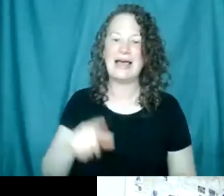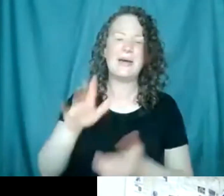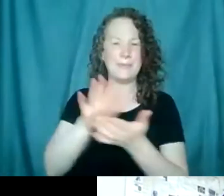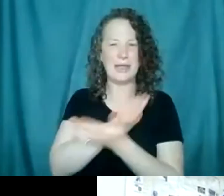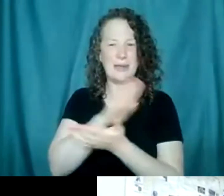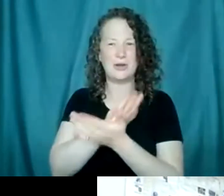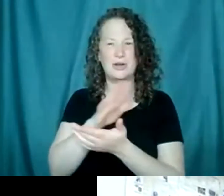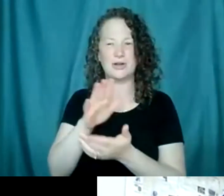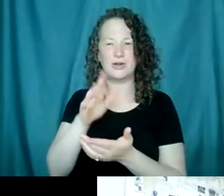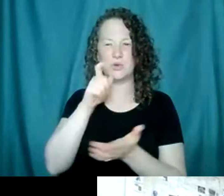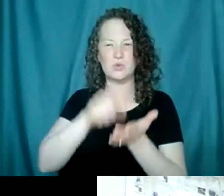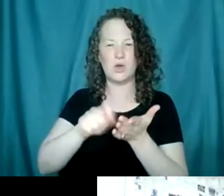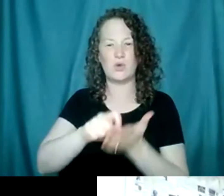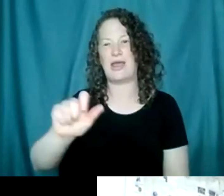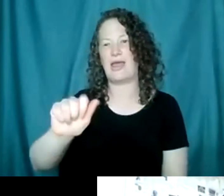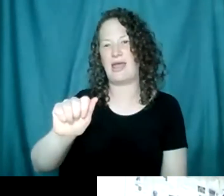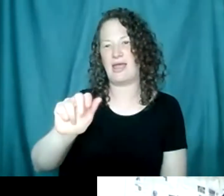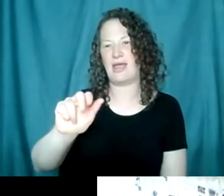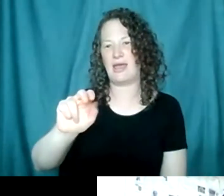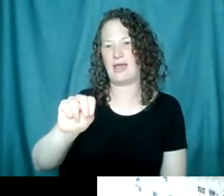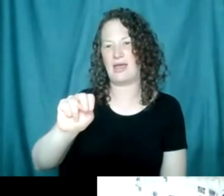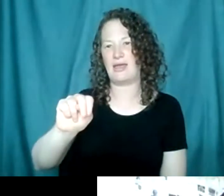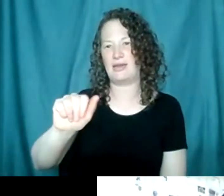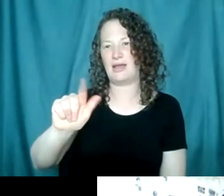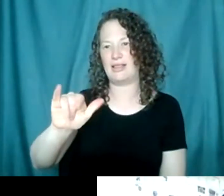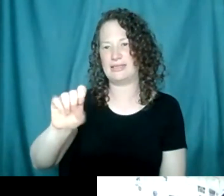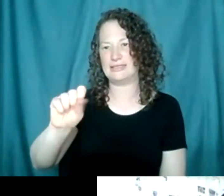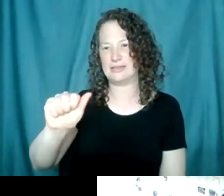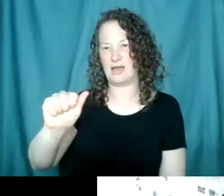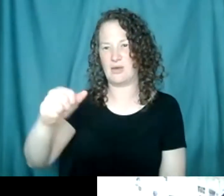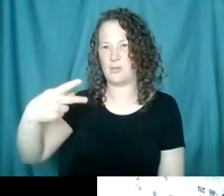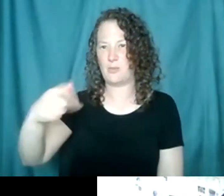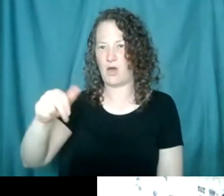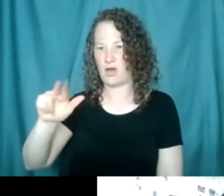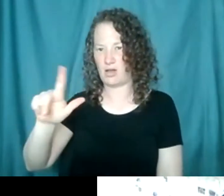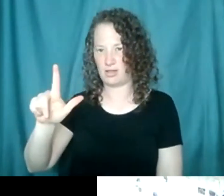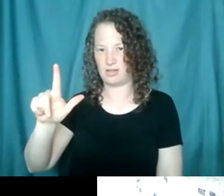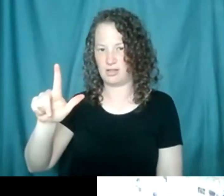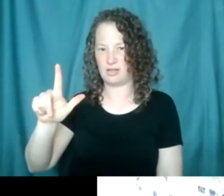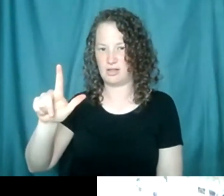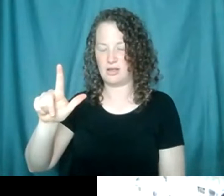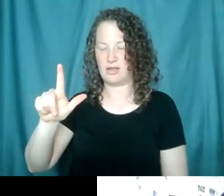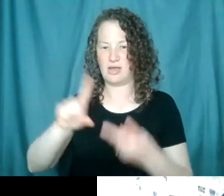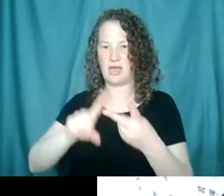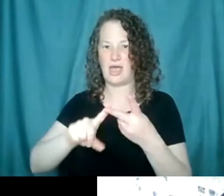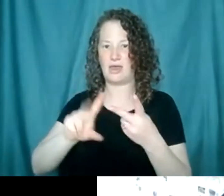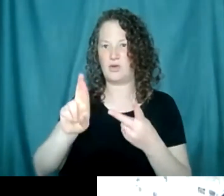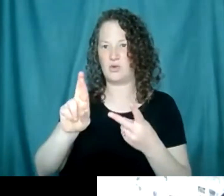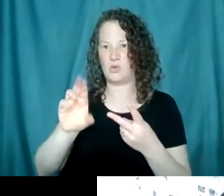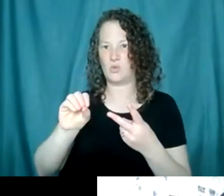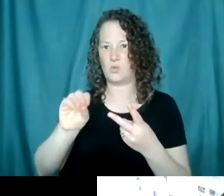paper by Dr. Annalisa Paul and Dr. Robert